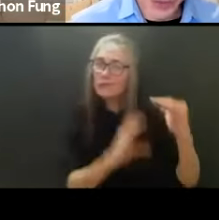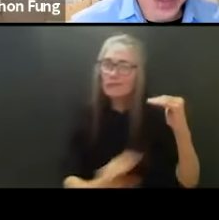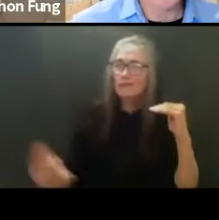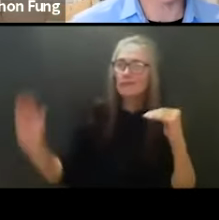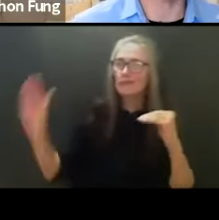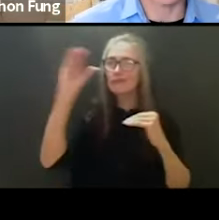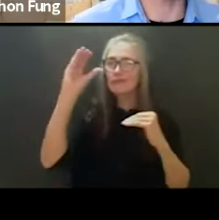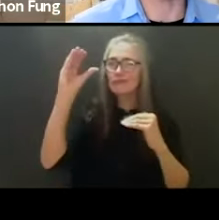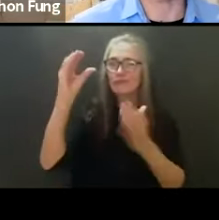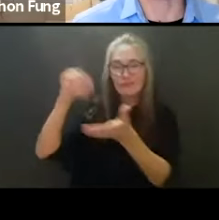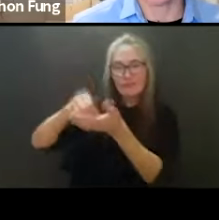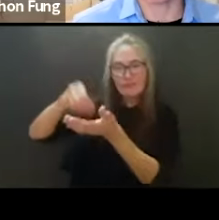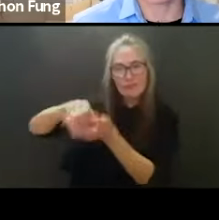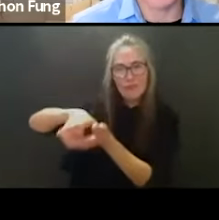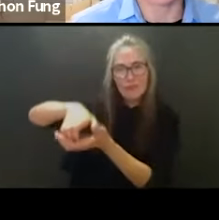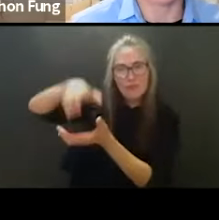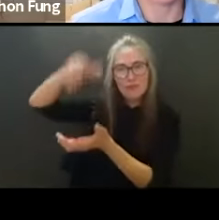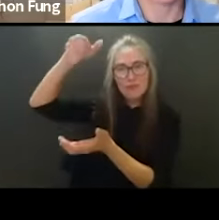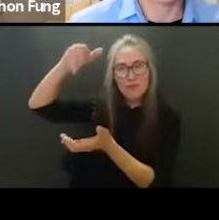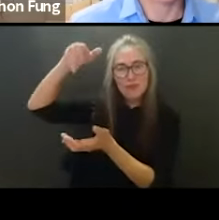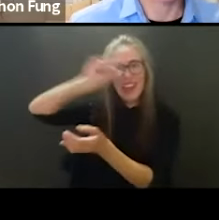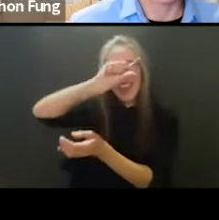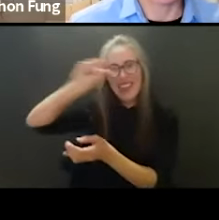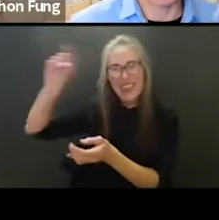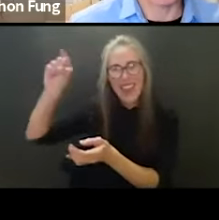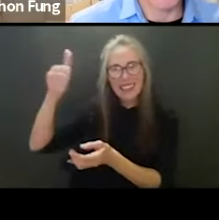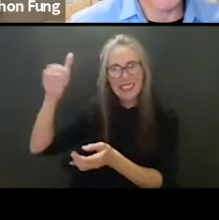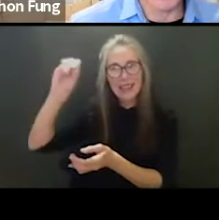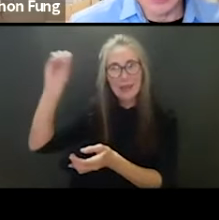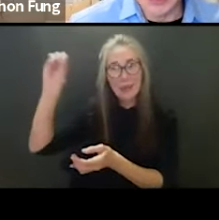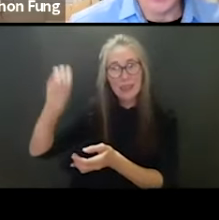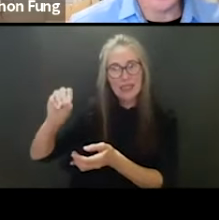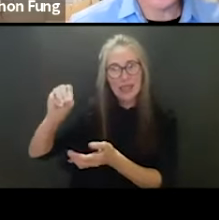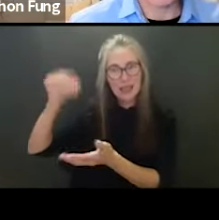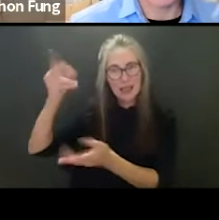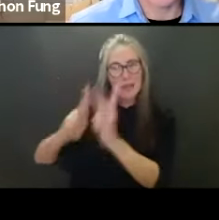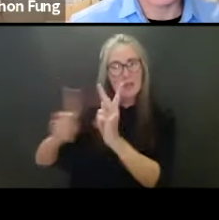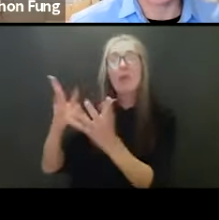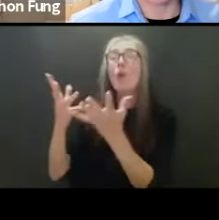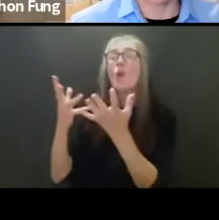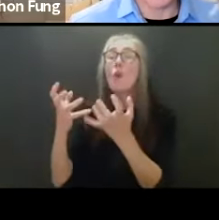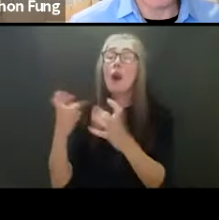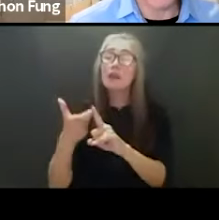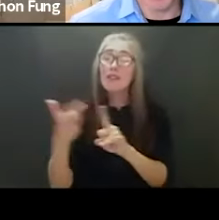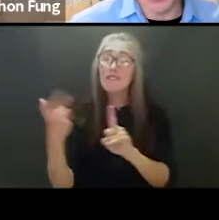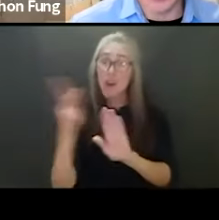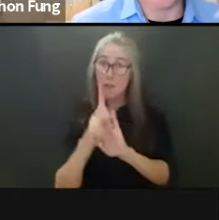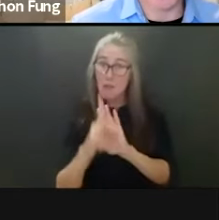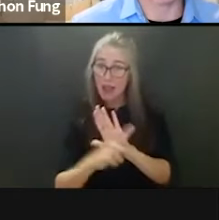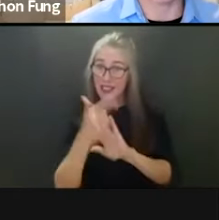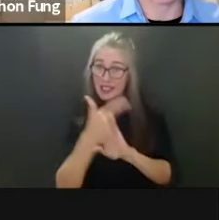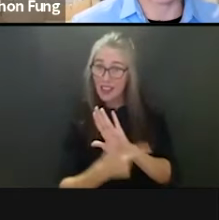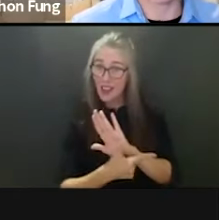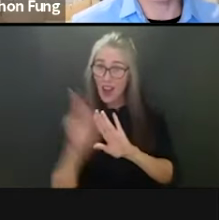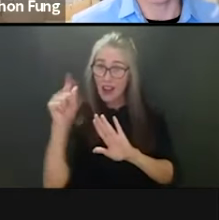It tracks the views of the top 10%. So what Marty Gillins did was he looked at what the top 10%